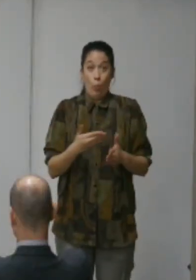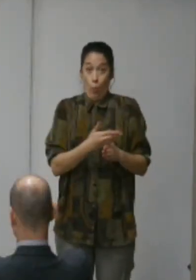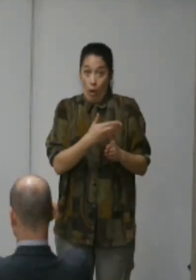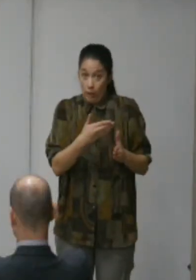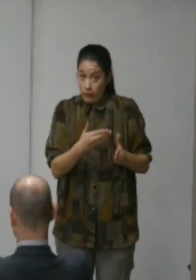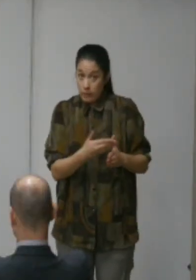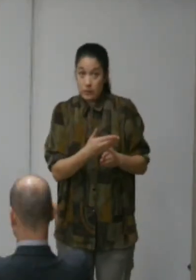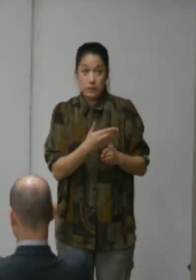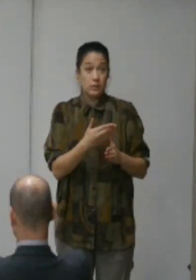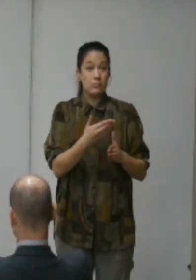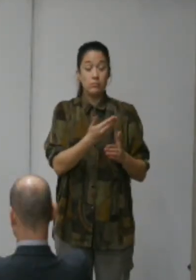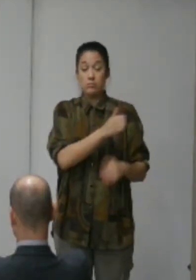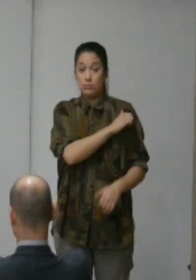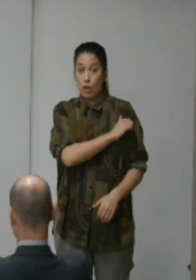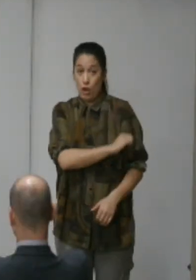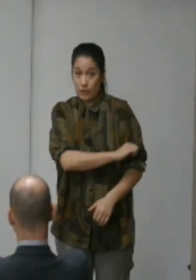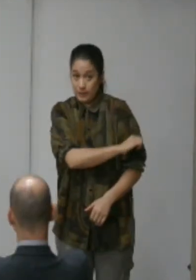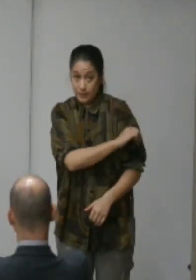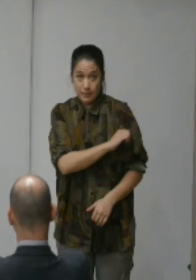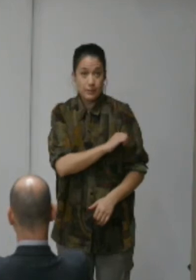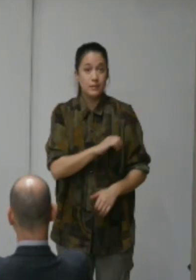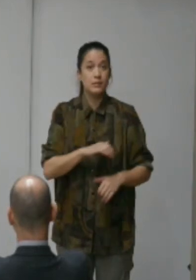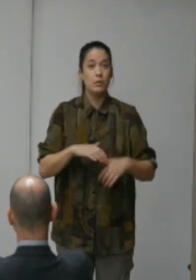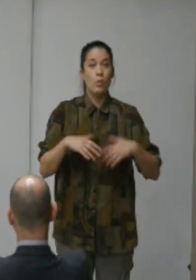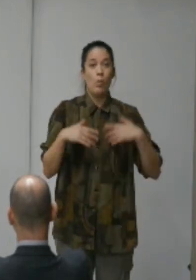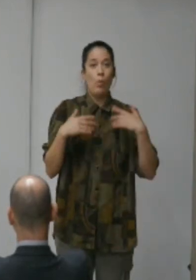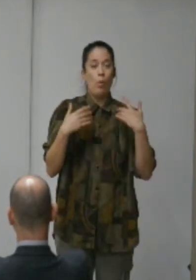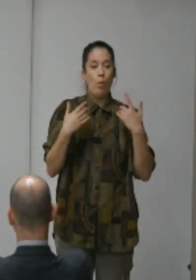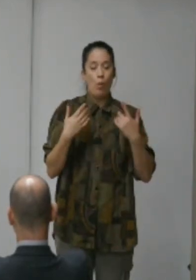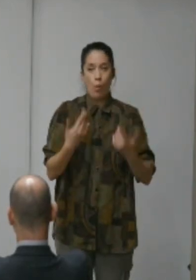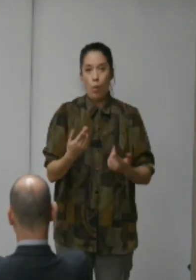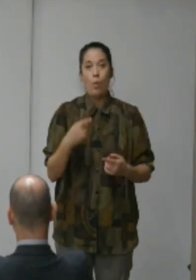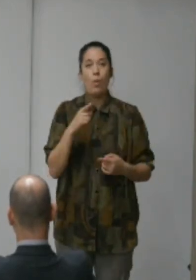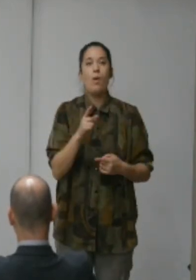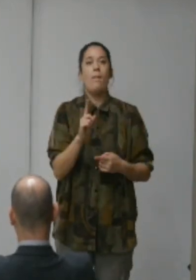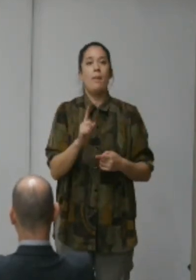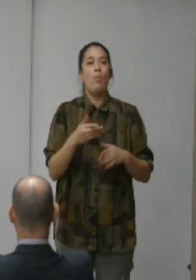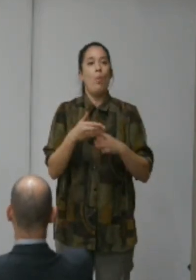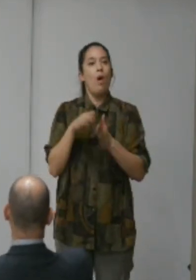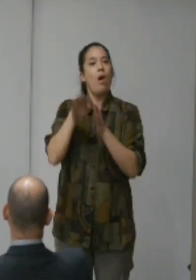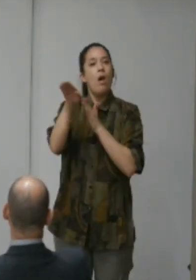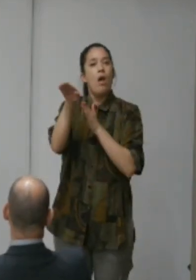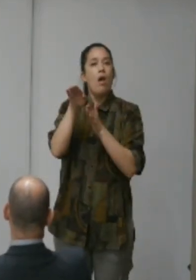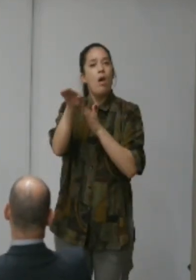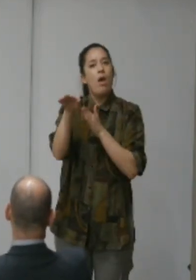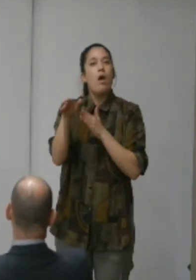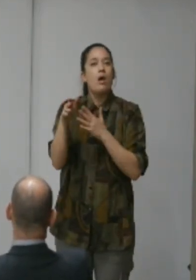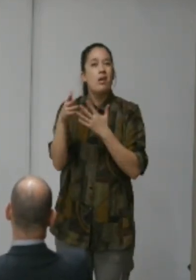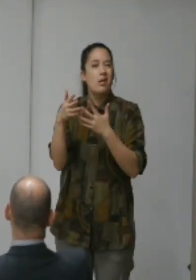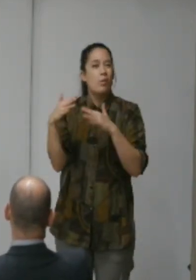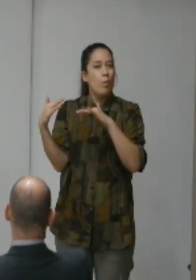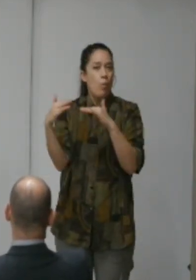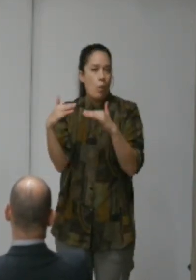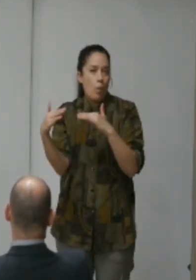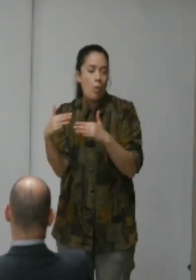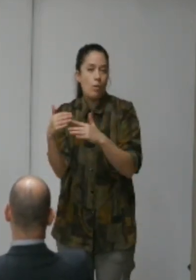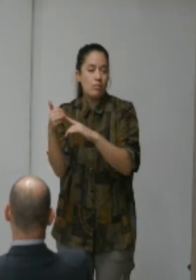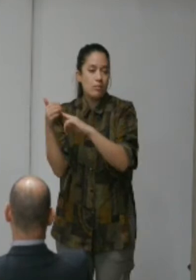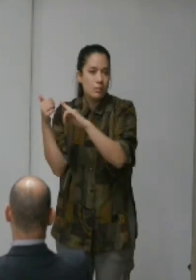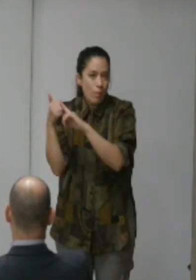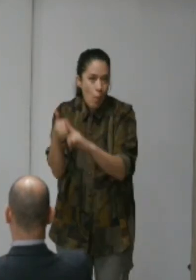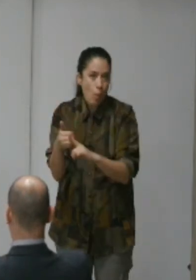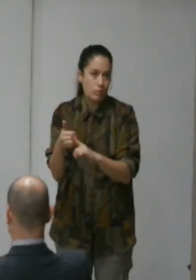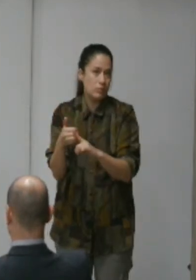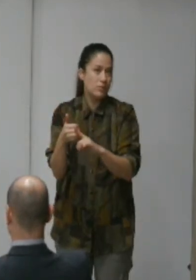as nurses and auxiliaries. And we've only got to look at the death toll from COVID to